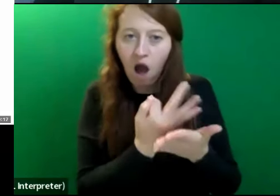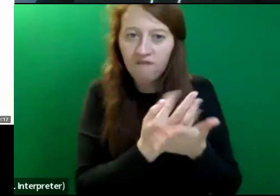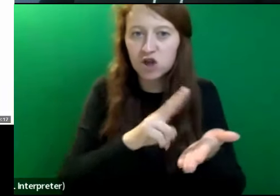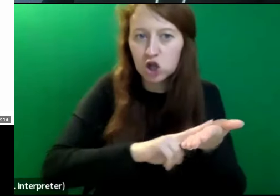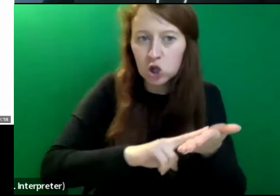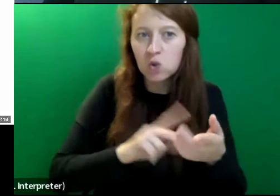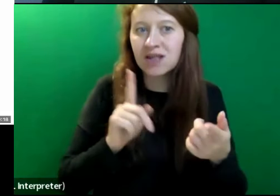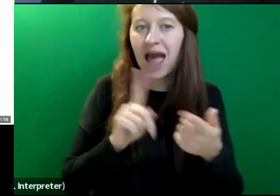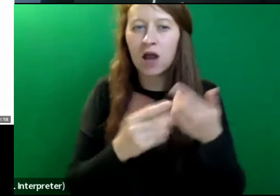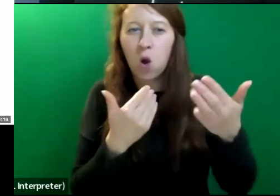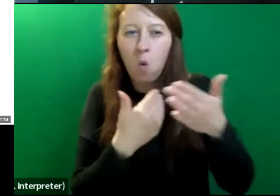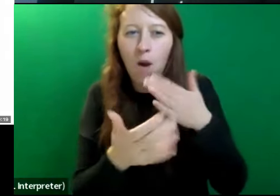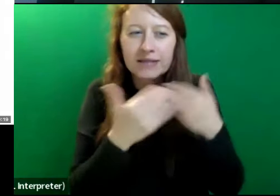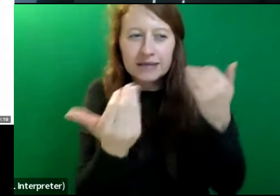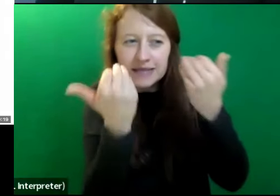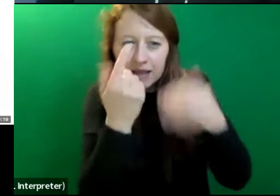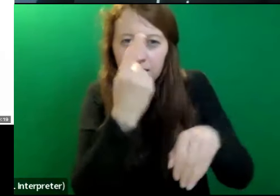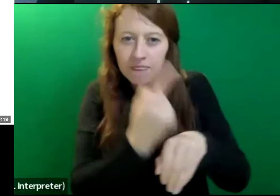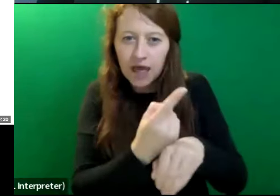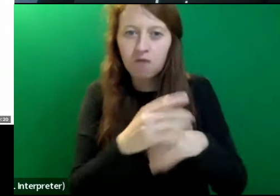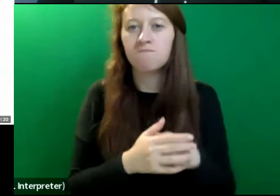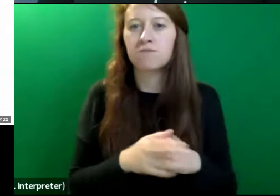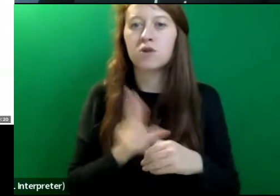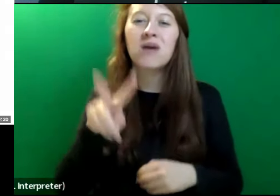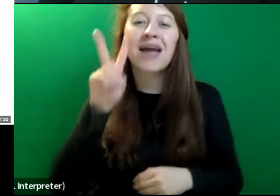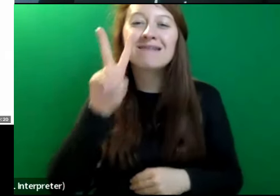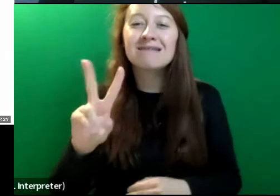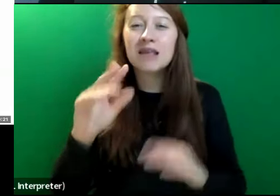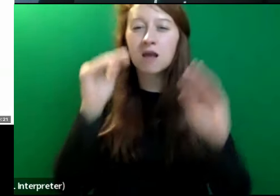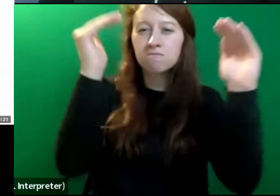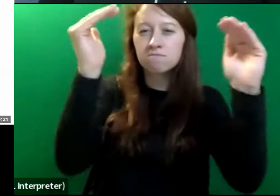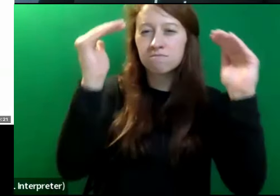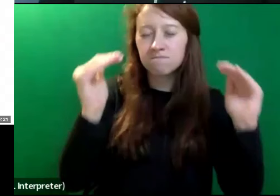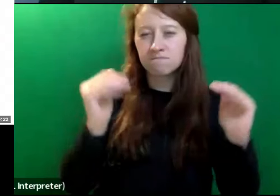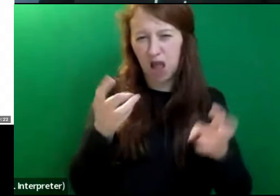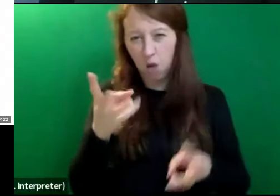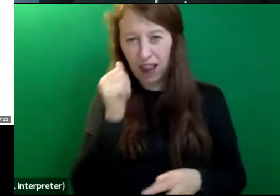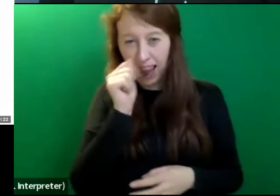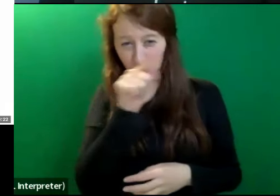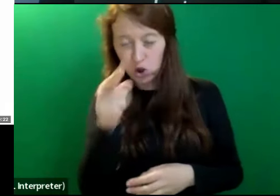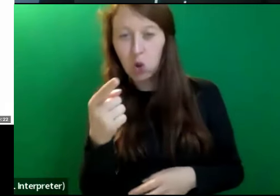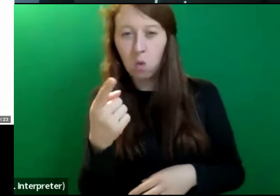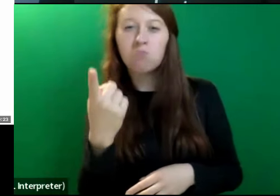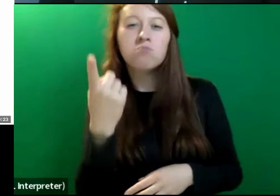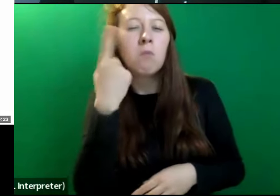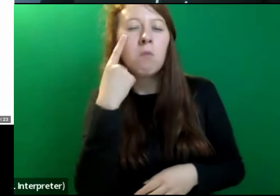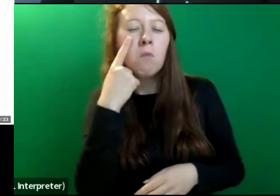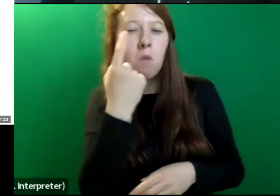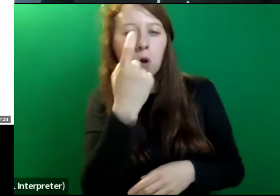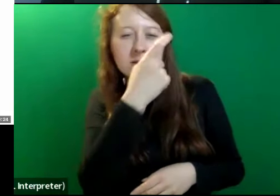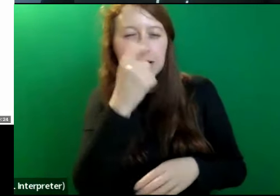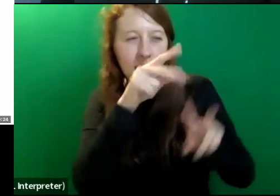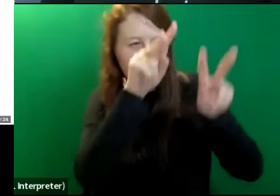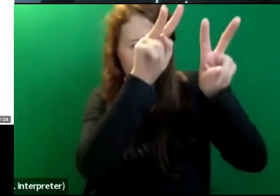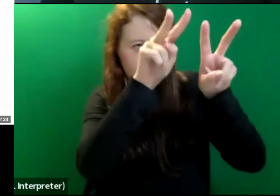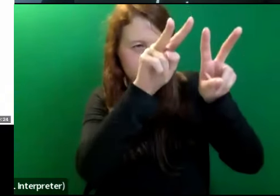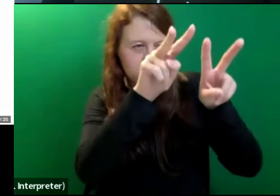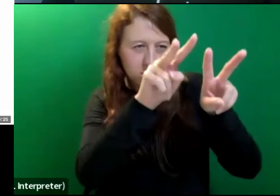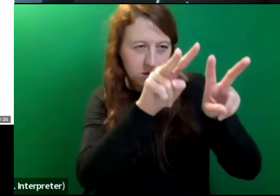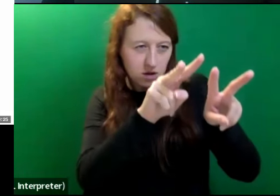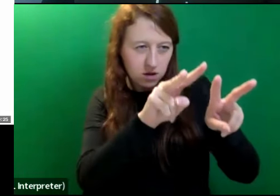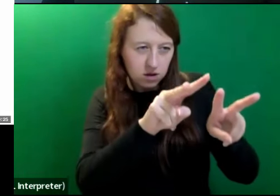classes. I'll give you a second to have a look at this, and then I'll talk about it a little bit.